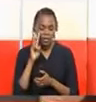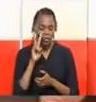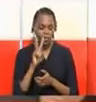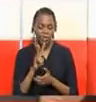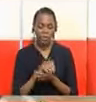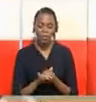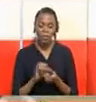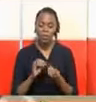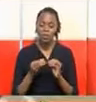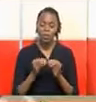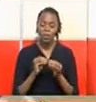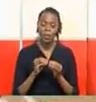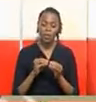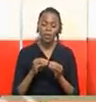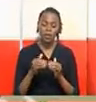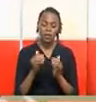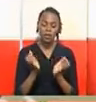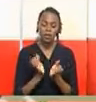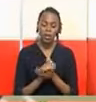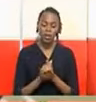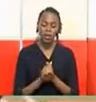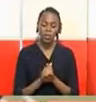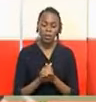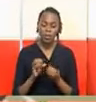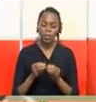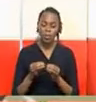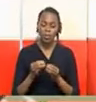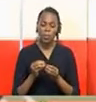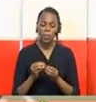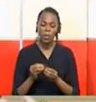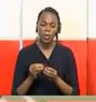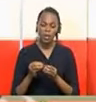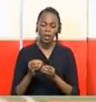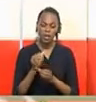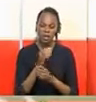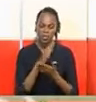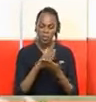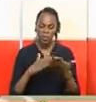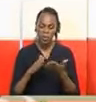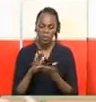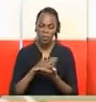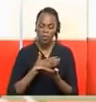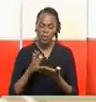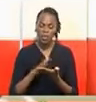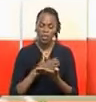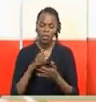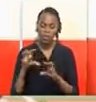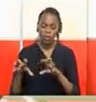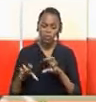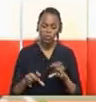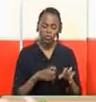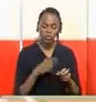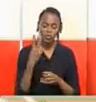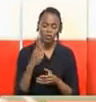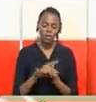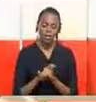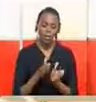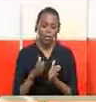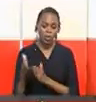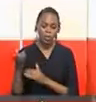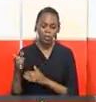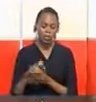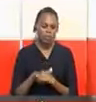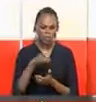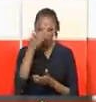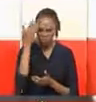the concert and played two different instruments that night. And on that same night, I saw a side of him that I had never known